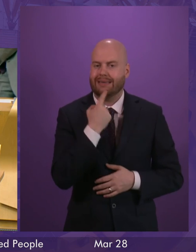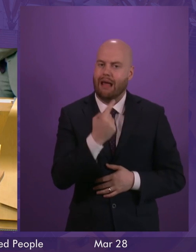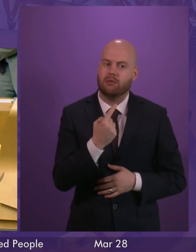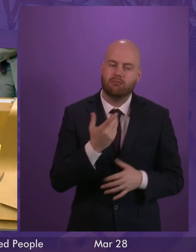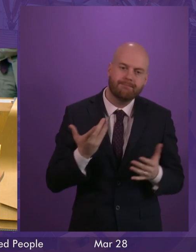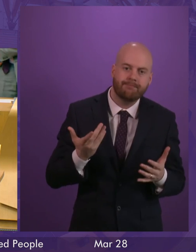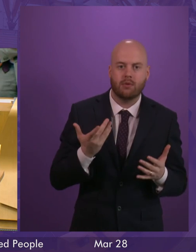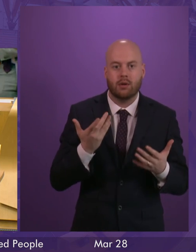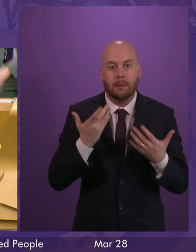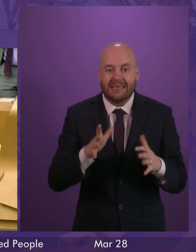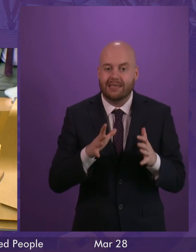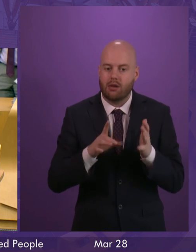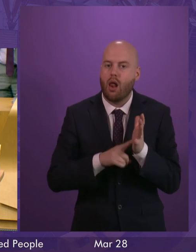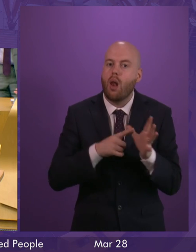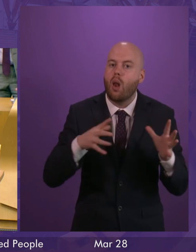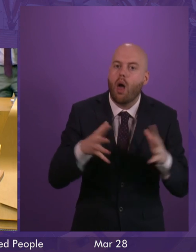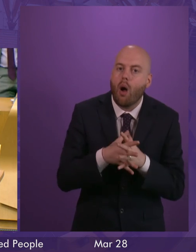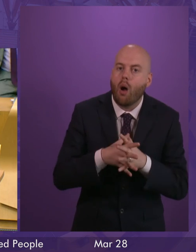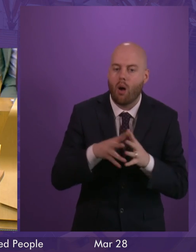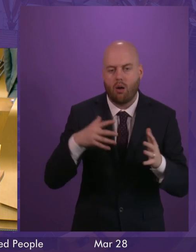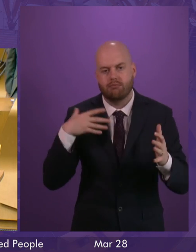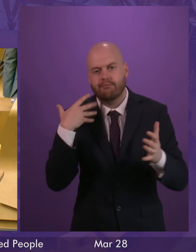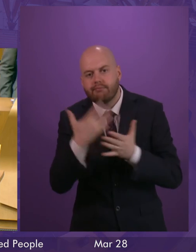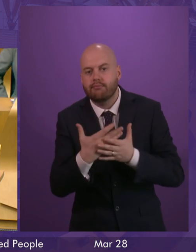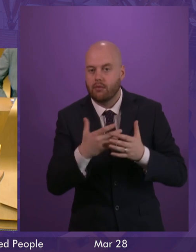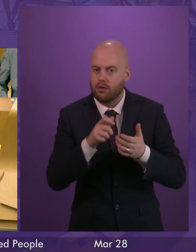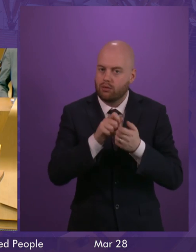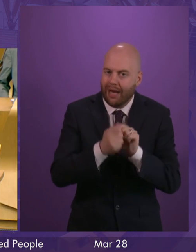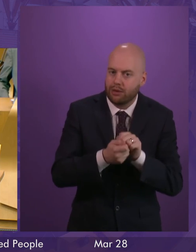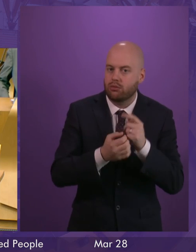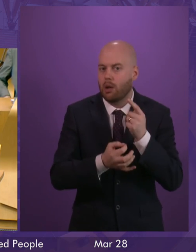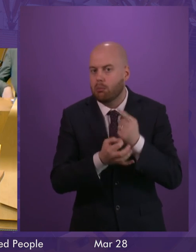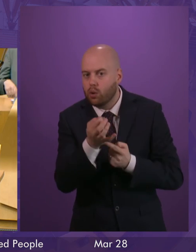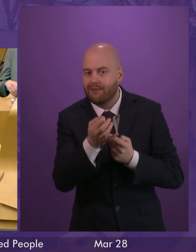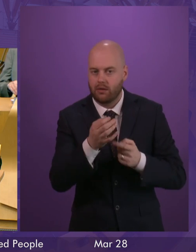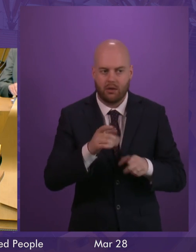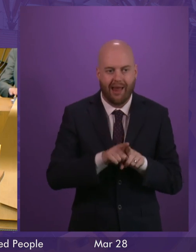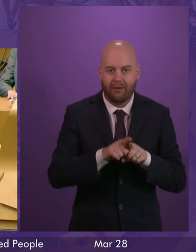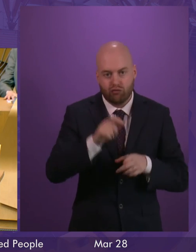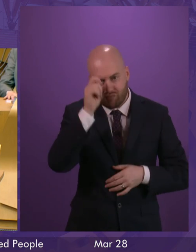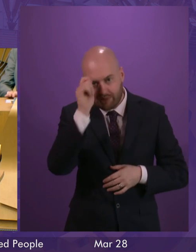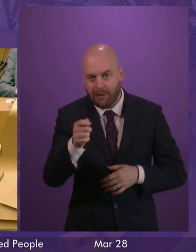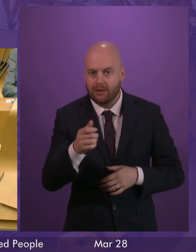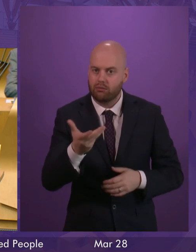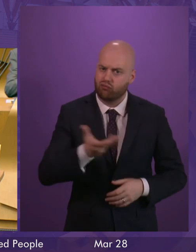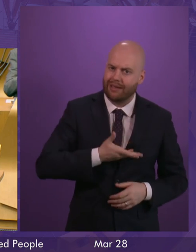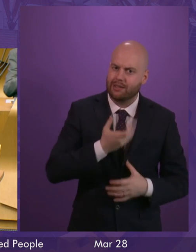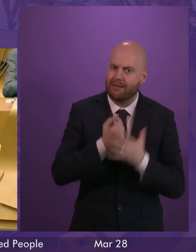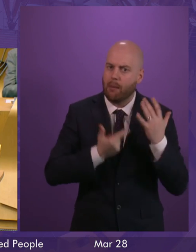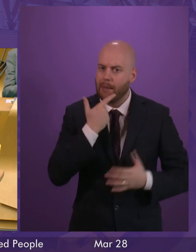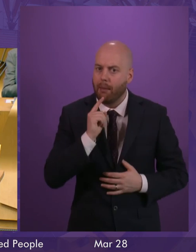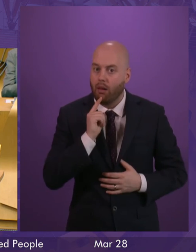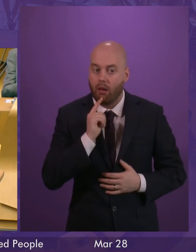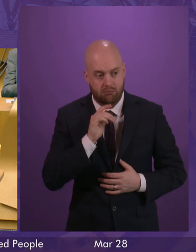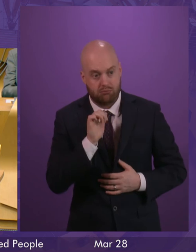in the law over a number of years in respect to the rights of disabled people. That's undeniably the